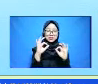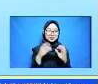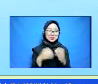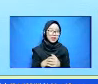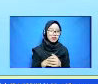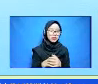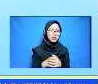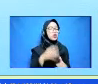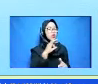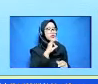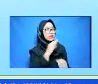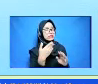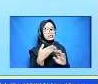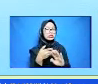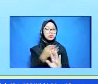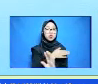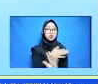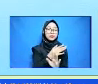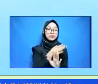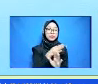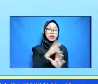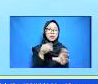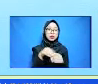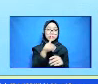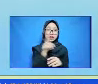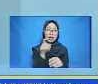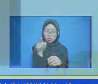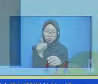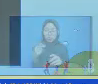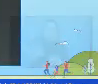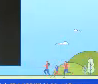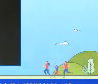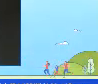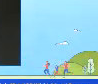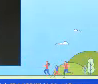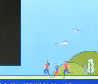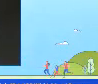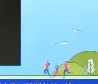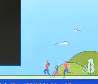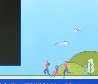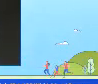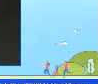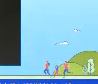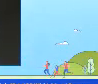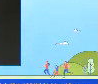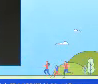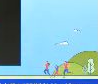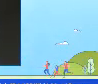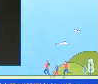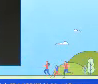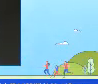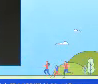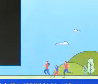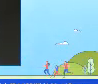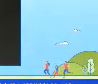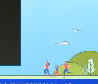actually 3, so that we can take a group picture? So I will count from 3 to 1, and then the picture will be taken. So 3,